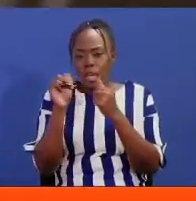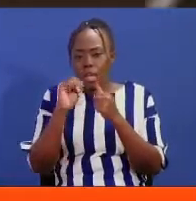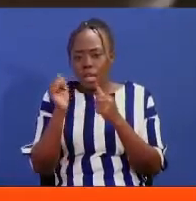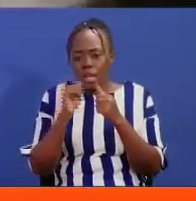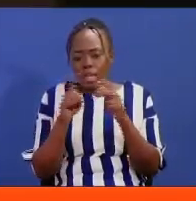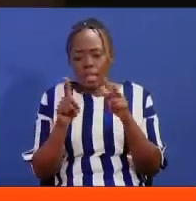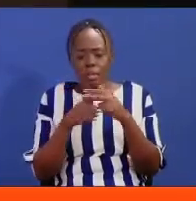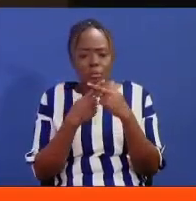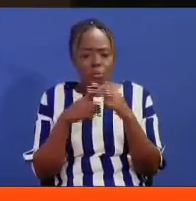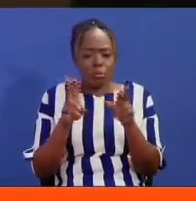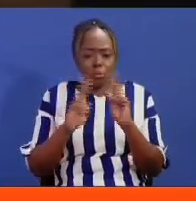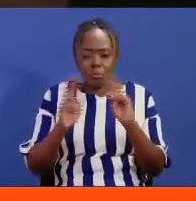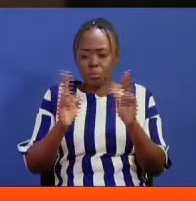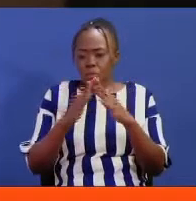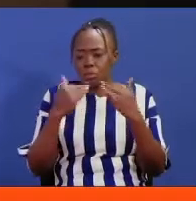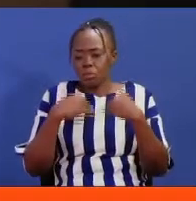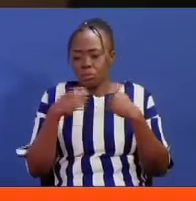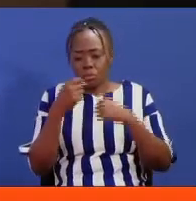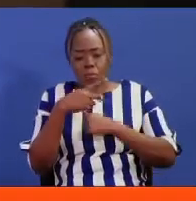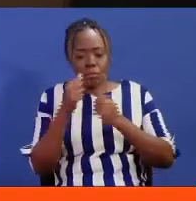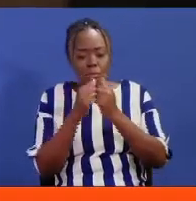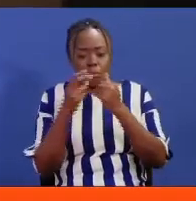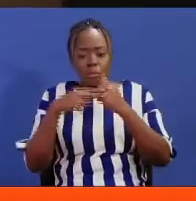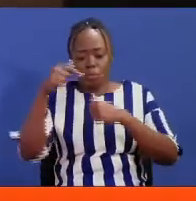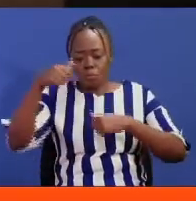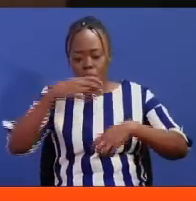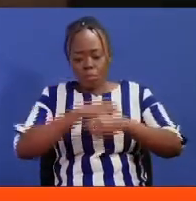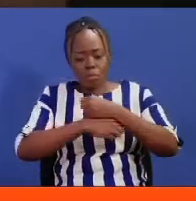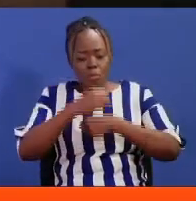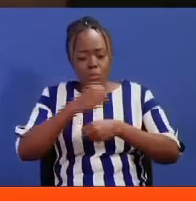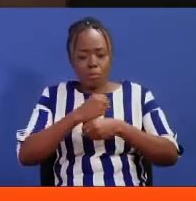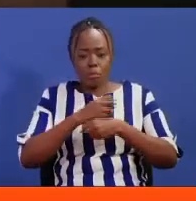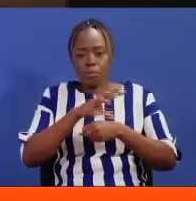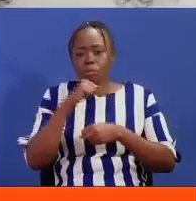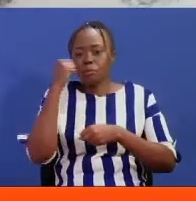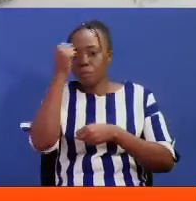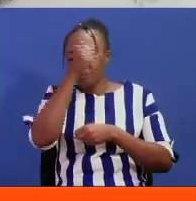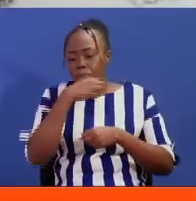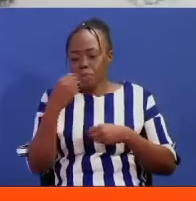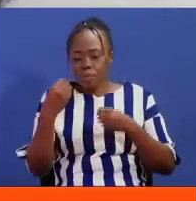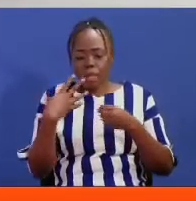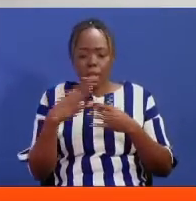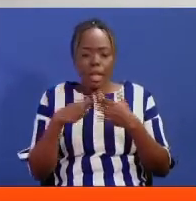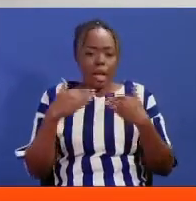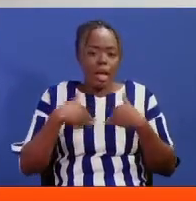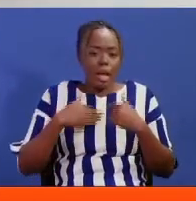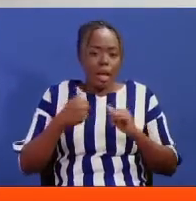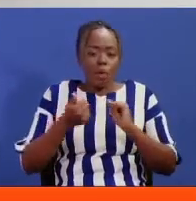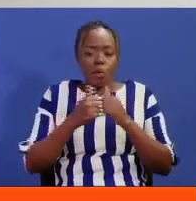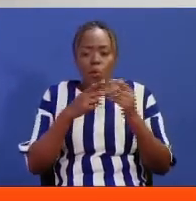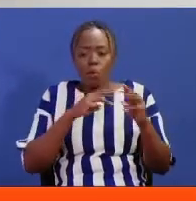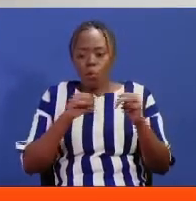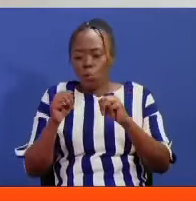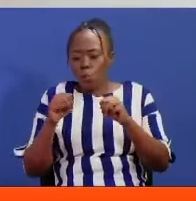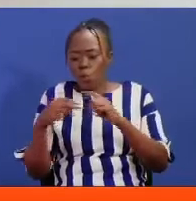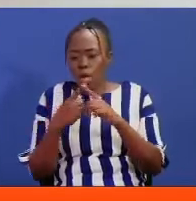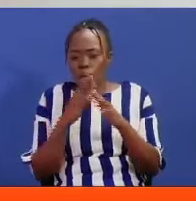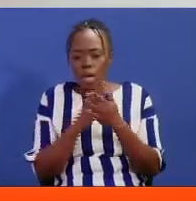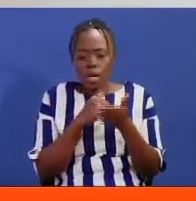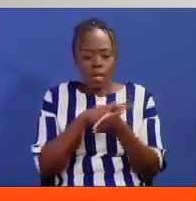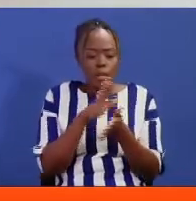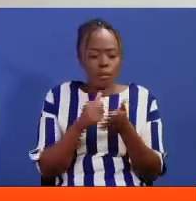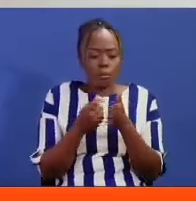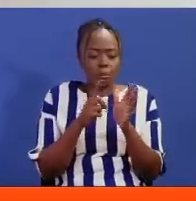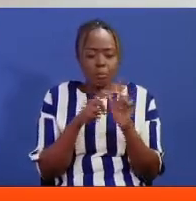be vaccinated by December of this year. Africa risks having COVID-19 strain resistance to all